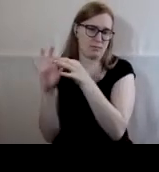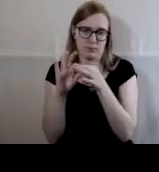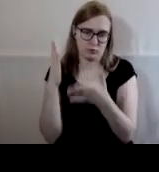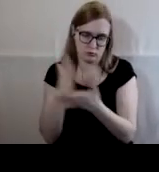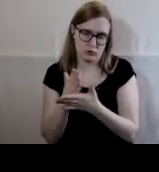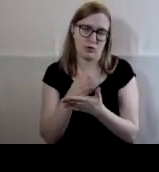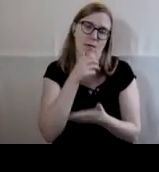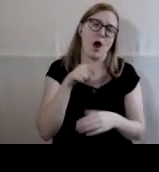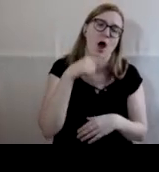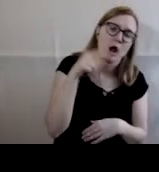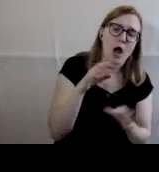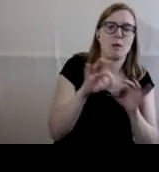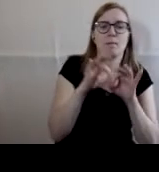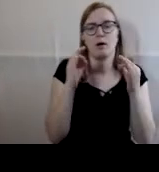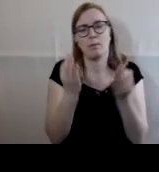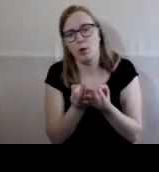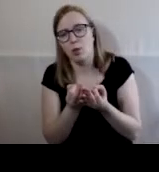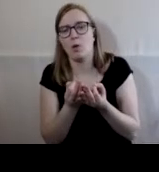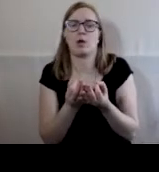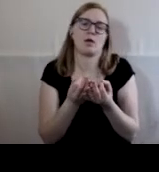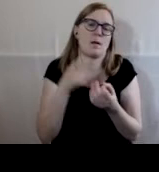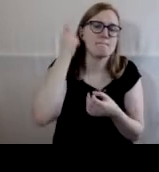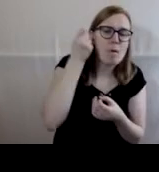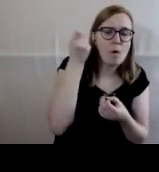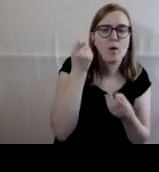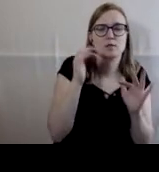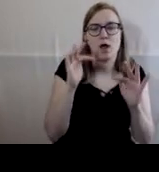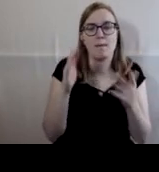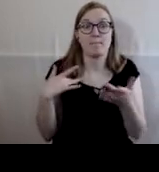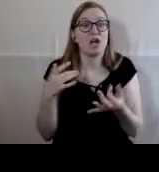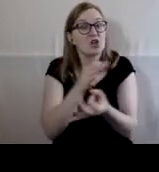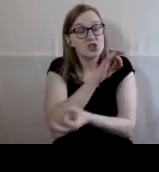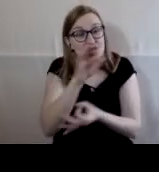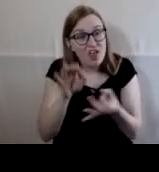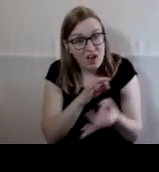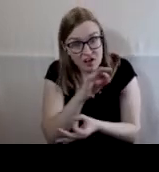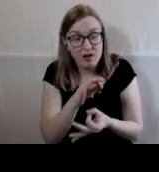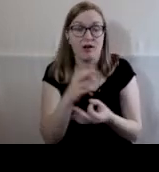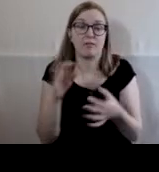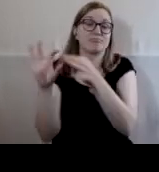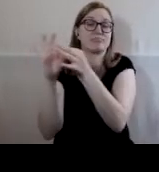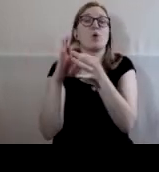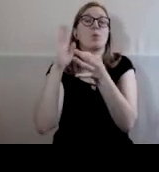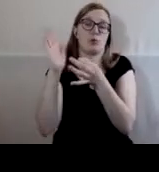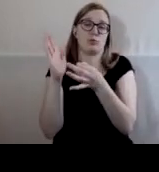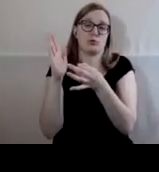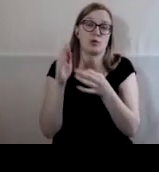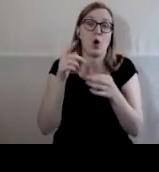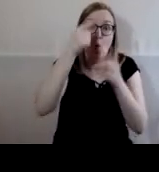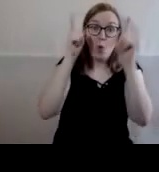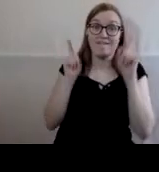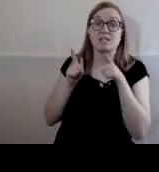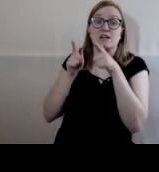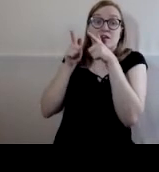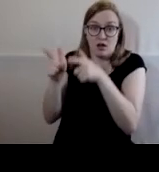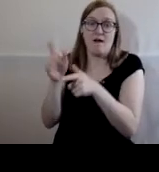language skills, science knowledge, mathematical knowledge that you would need to be able